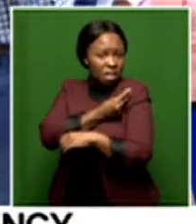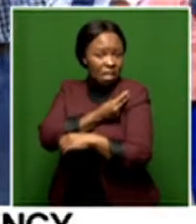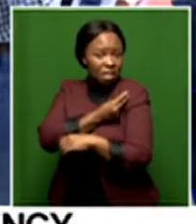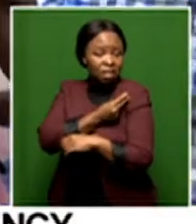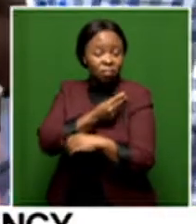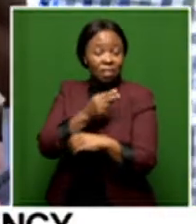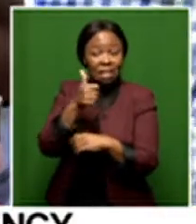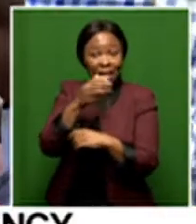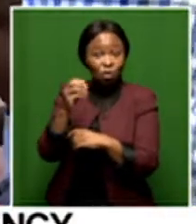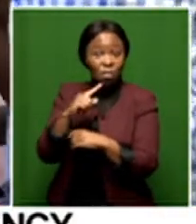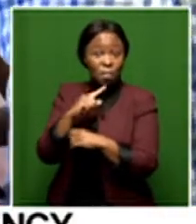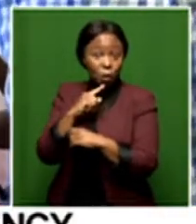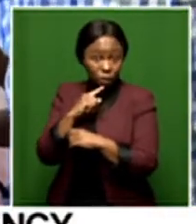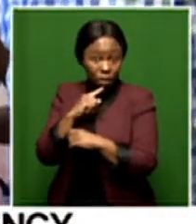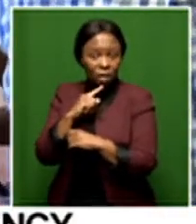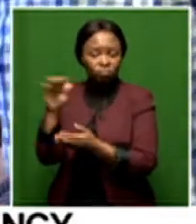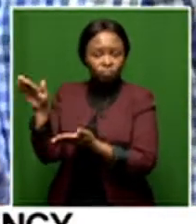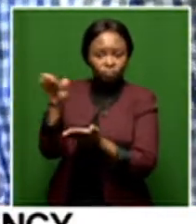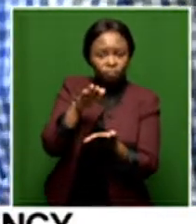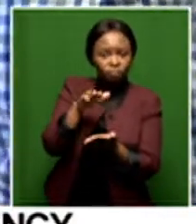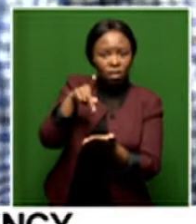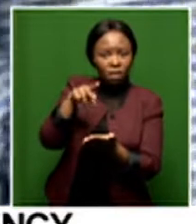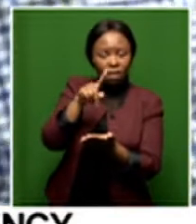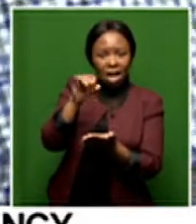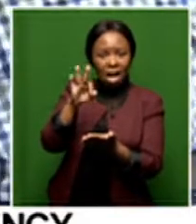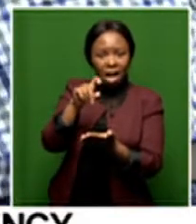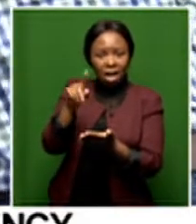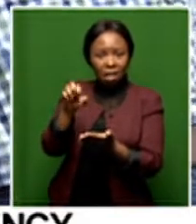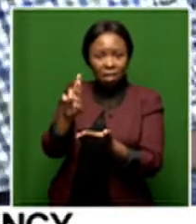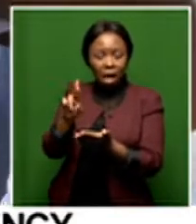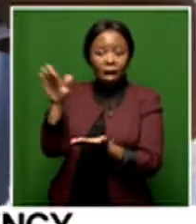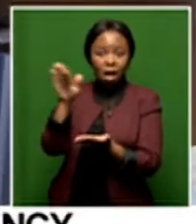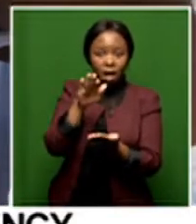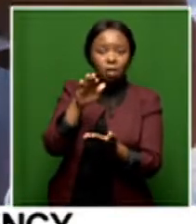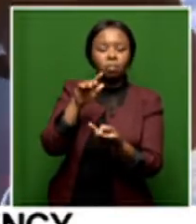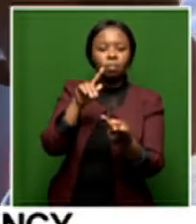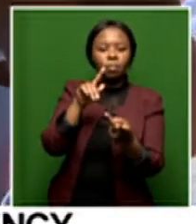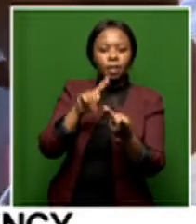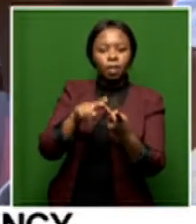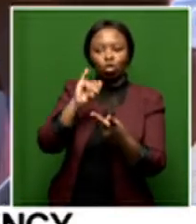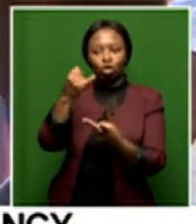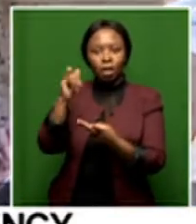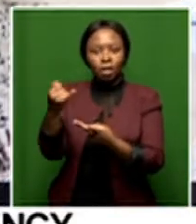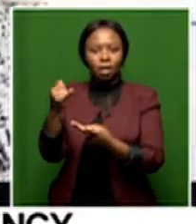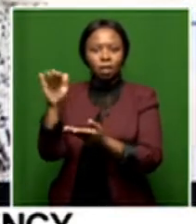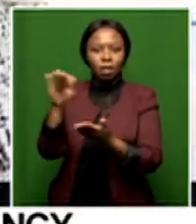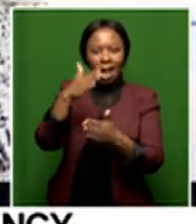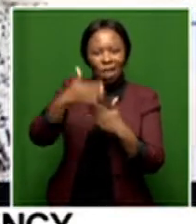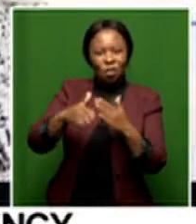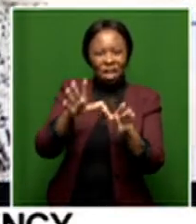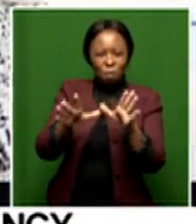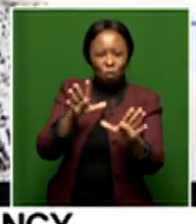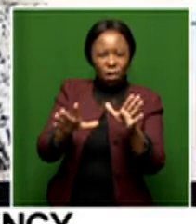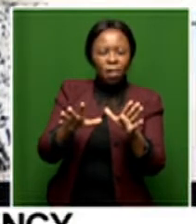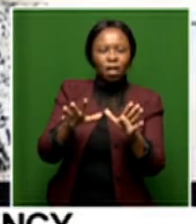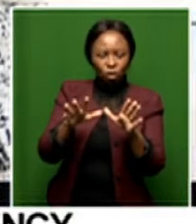Pfizer 600,000. At the end of next month, we're expecting that large delivery of Johnson & Johnson, but that's the end of April. And a lot of